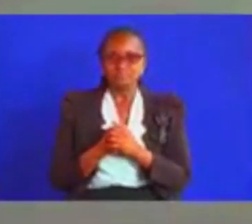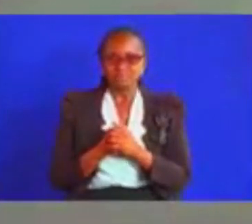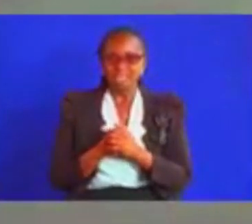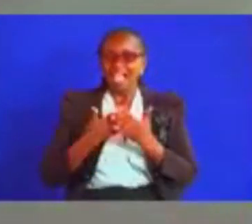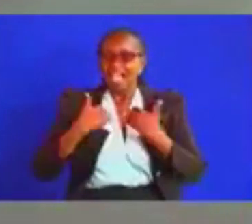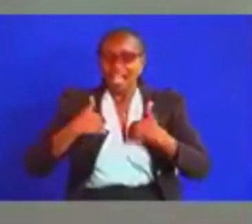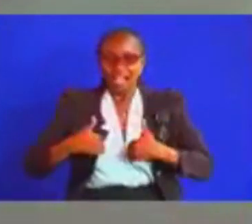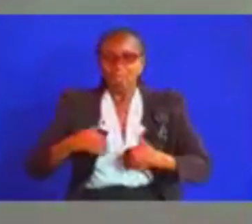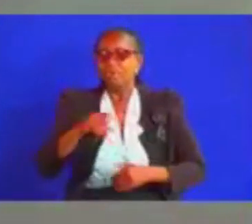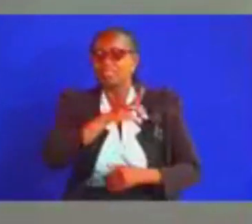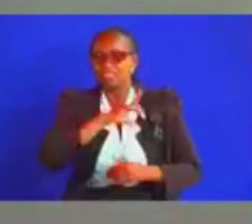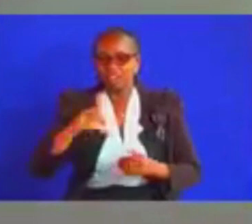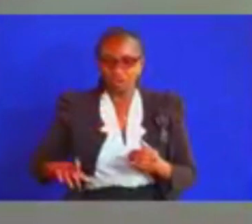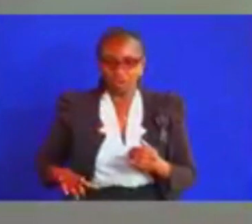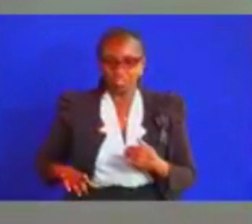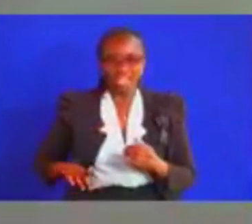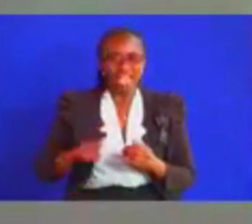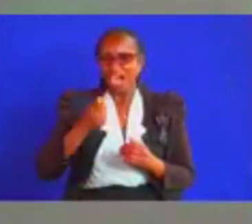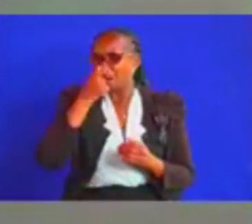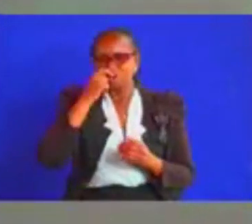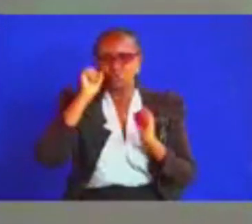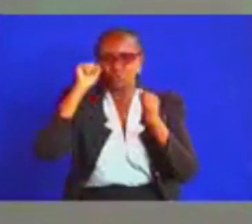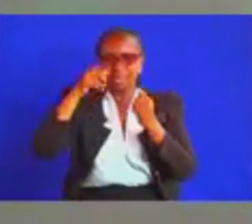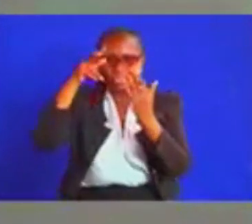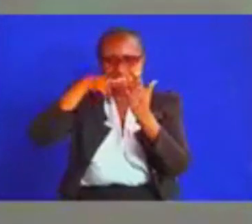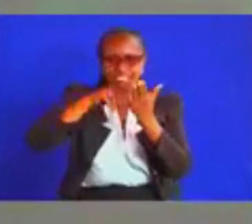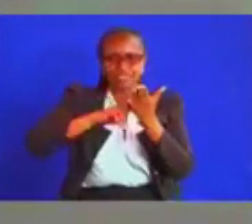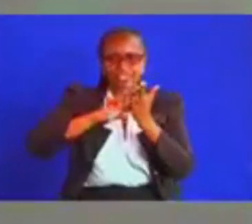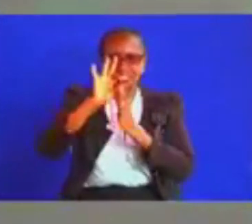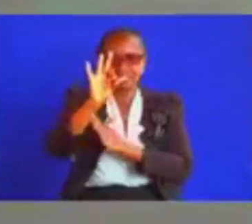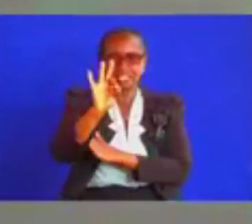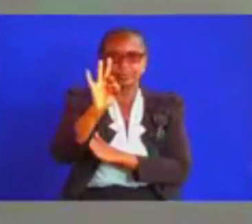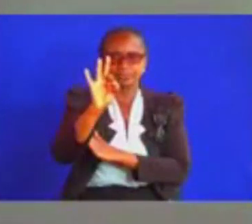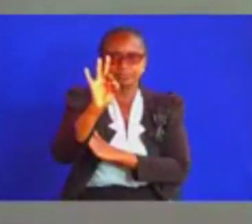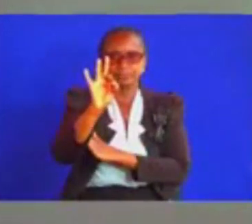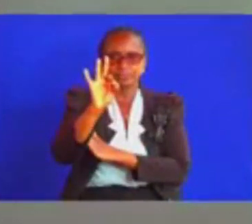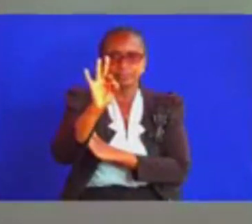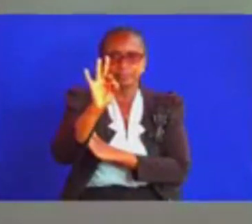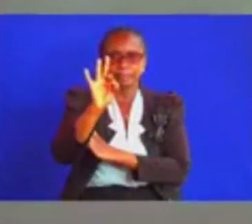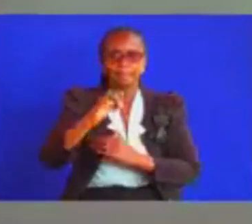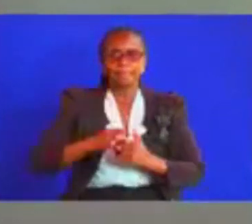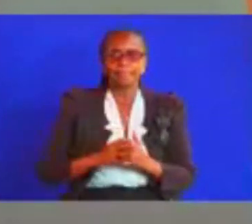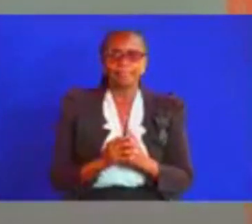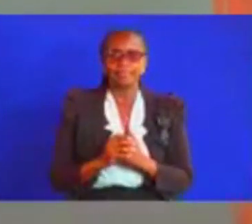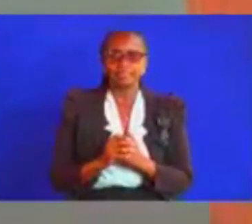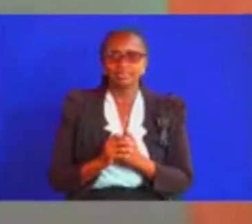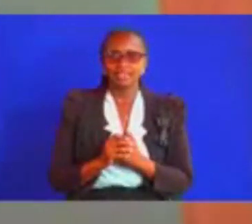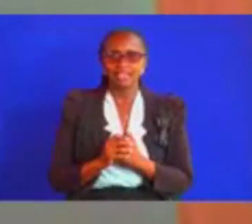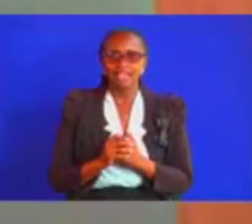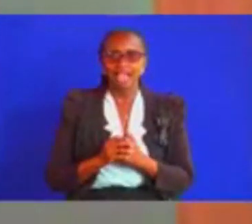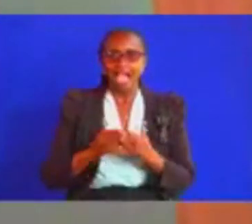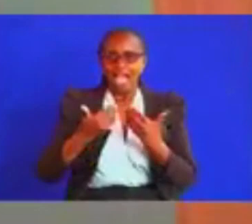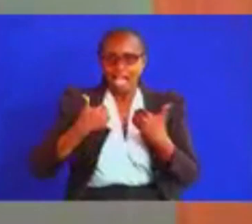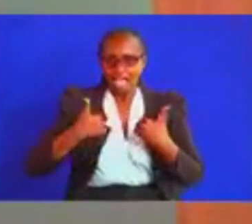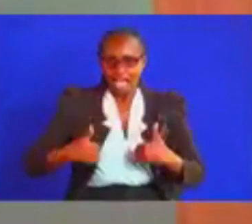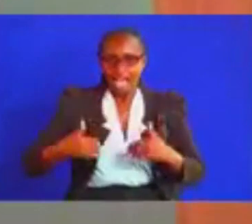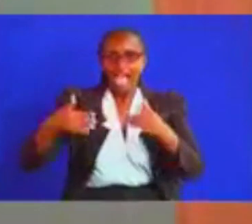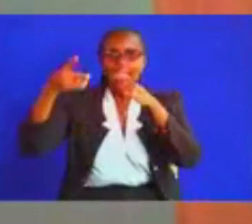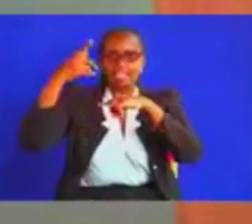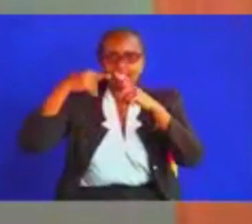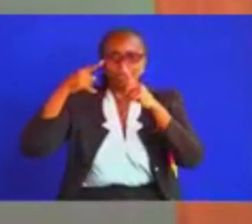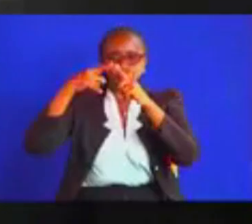am the Lord." I wish you could see verse 3. Let's read it together. Ready? 1, 2, read. "And I appeared